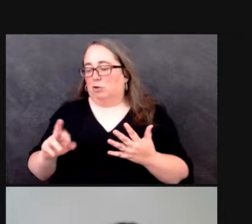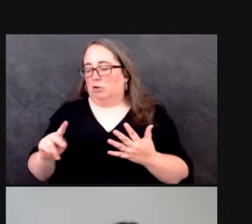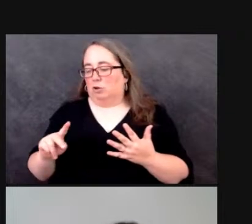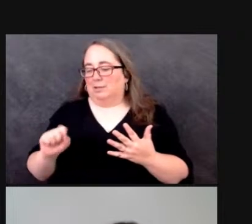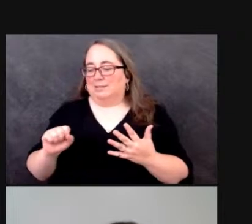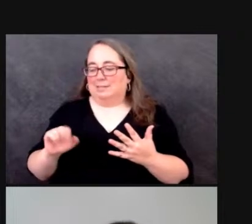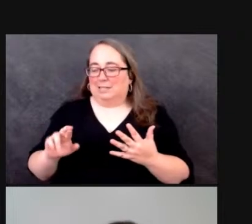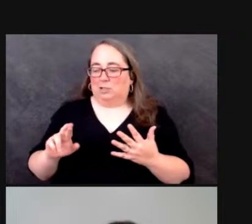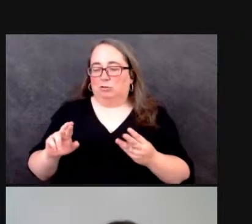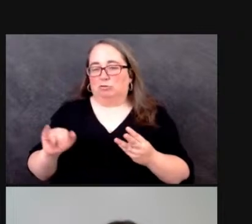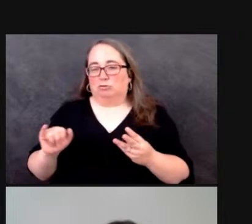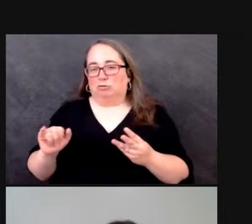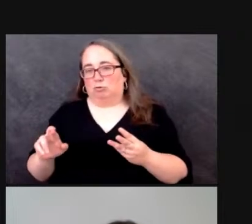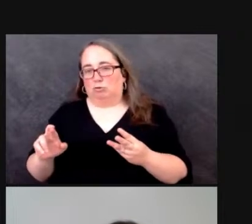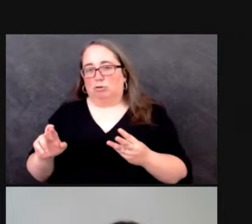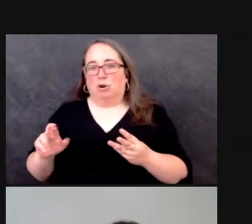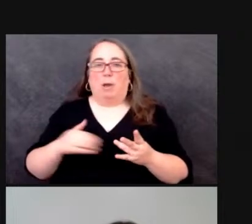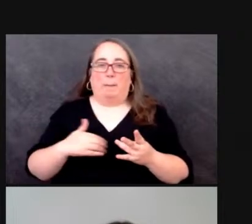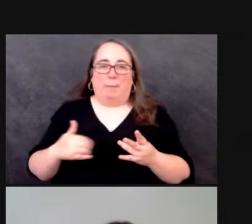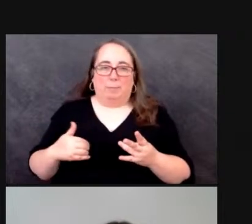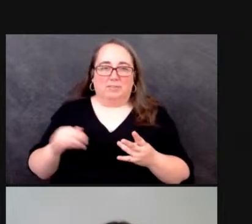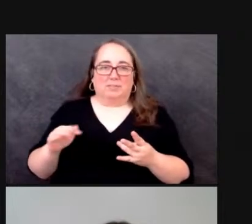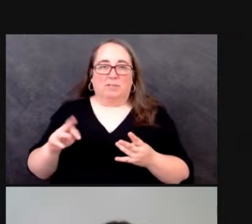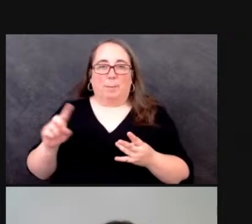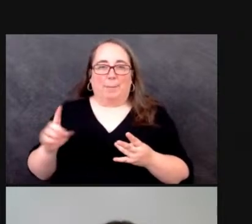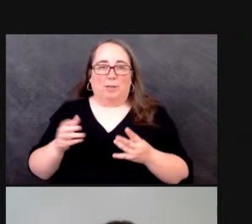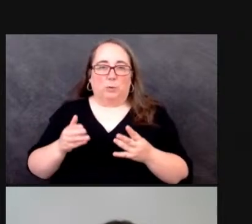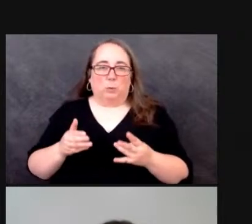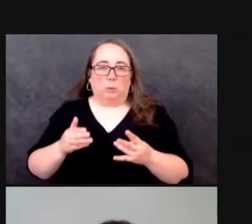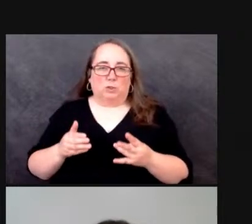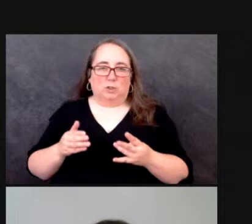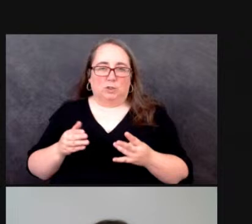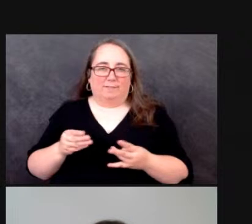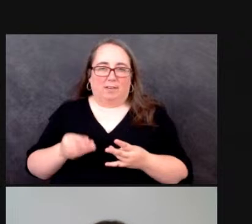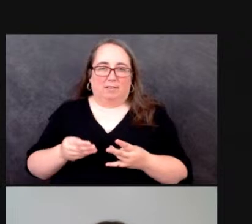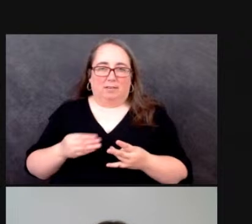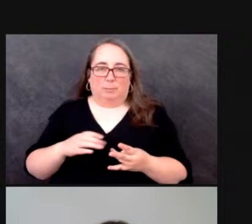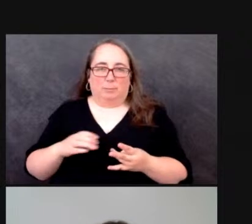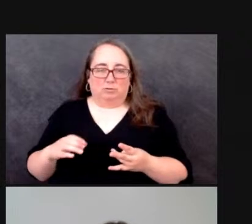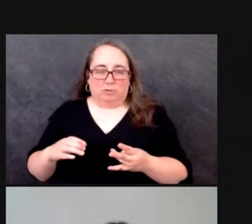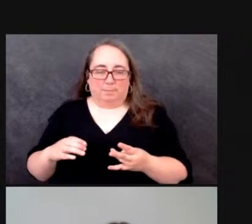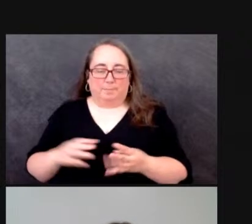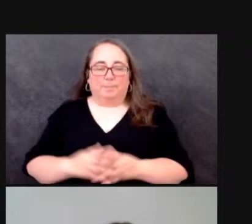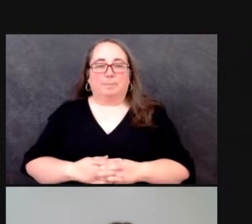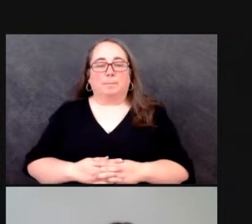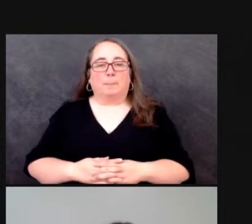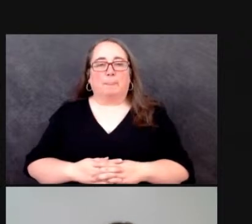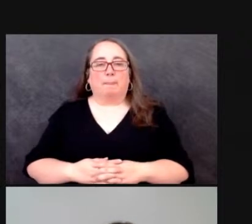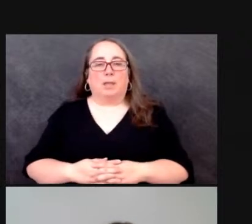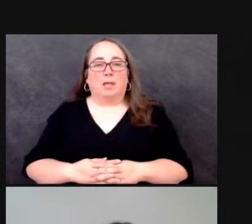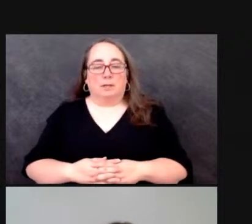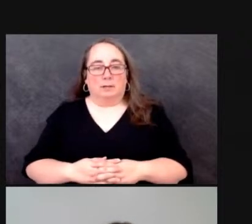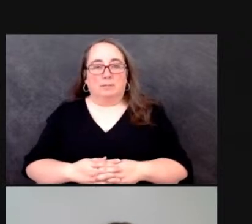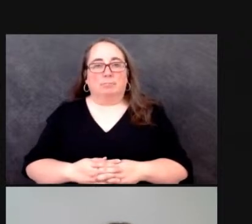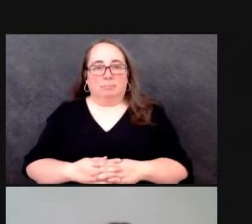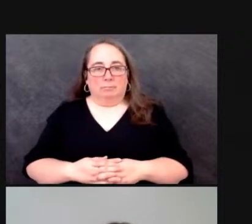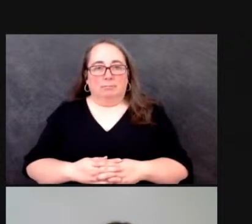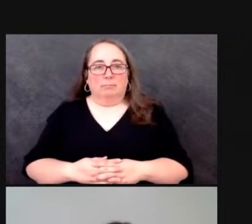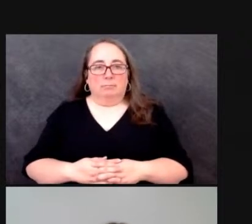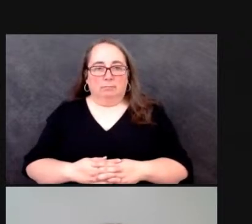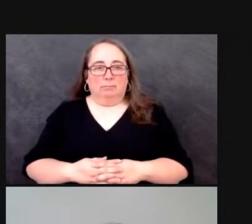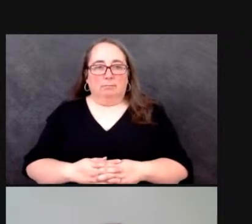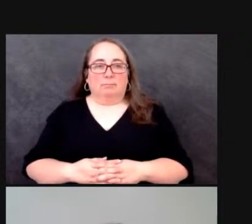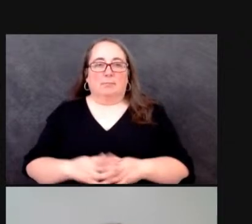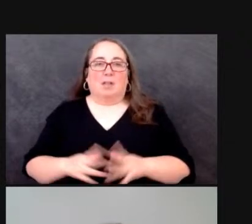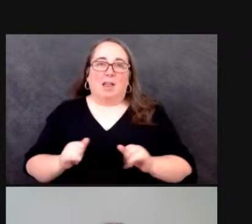Jr. and members of the Maryland Cruiser Fund Commission. As expected with ceremonies of this nature, there was a